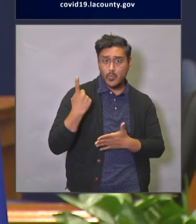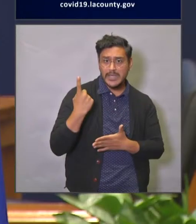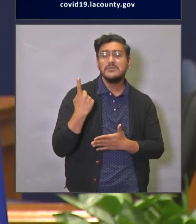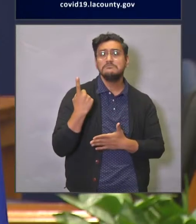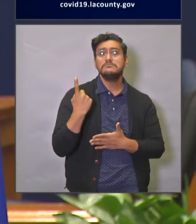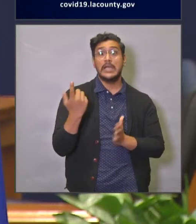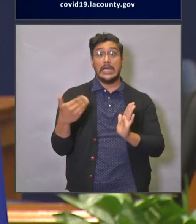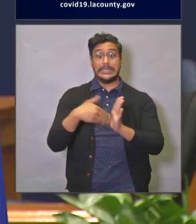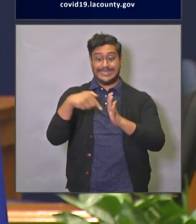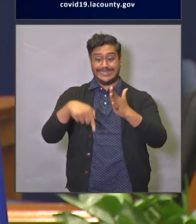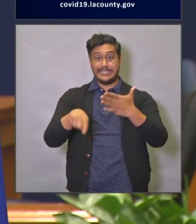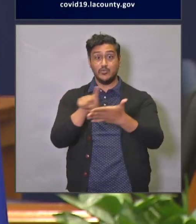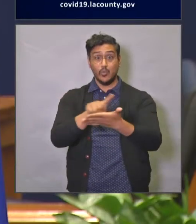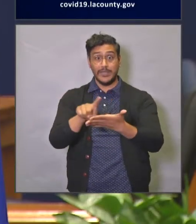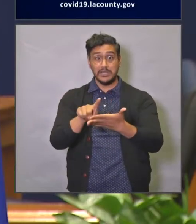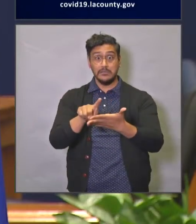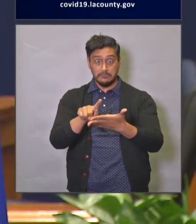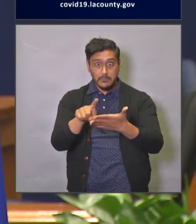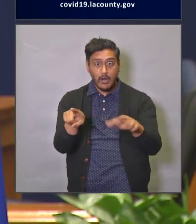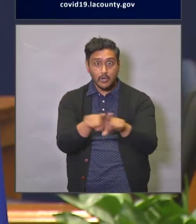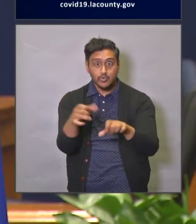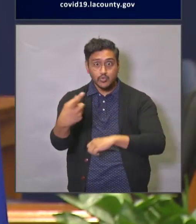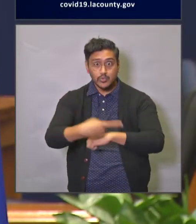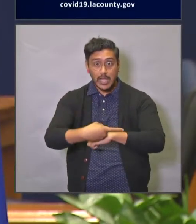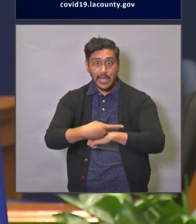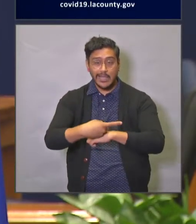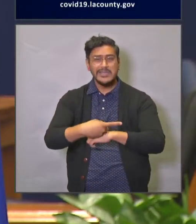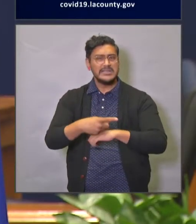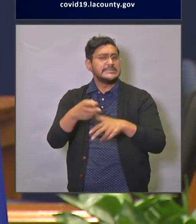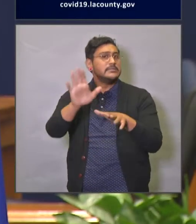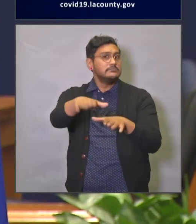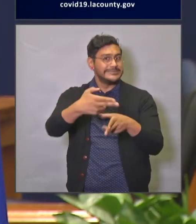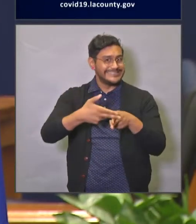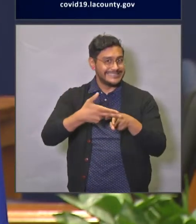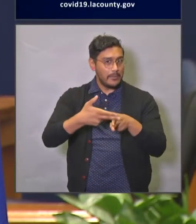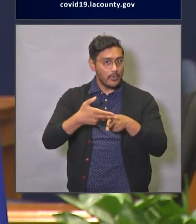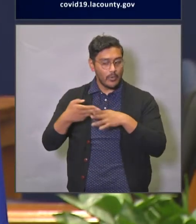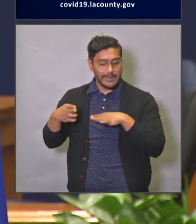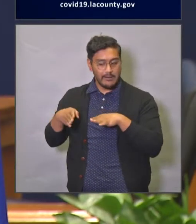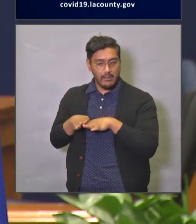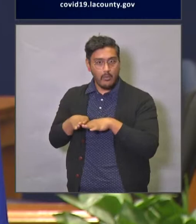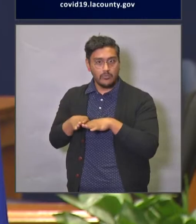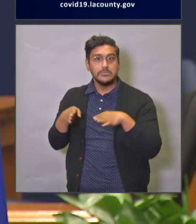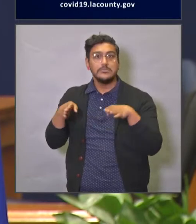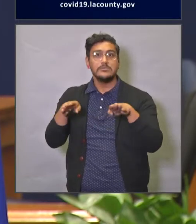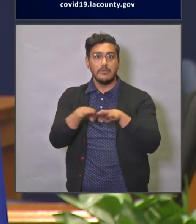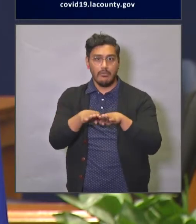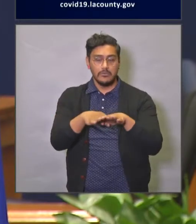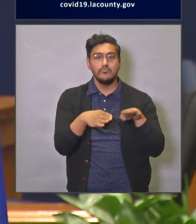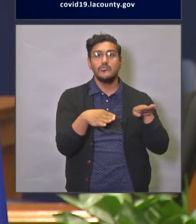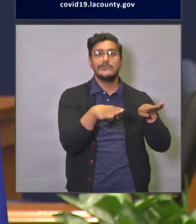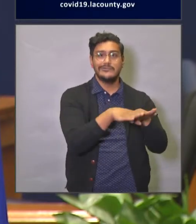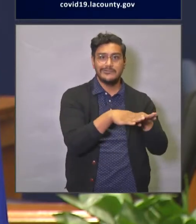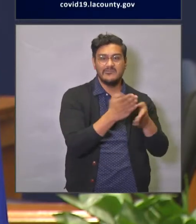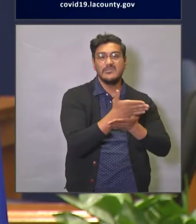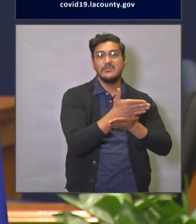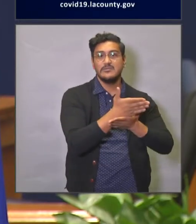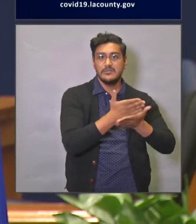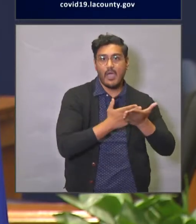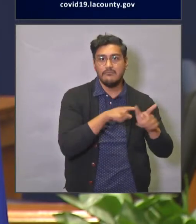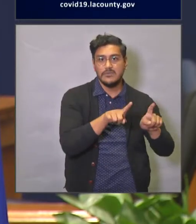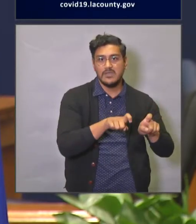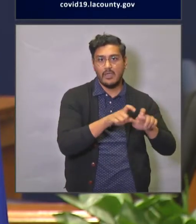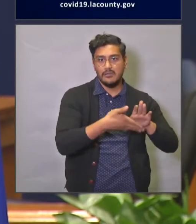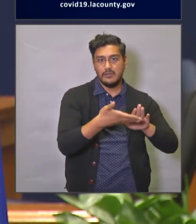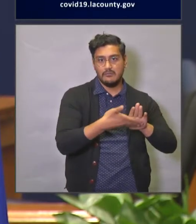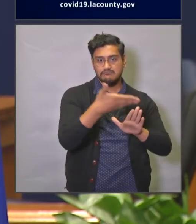beginning of this week through to today, we've closed on a temporary day-by-day basis a few of the county-run testing sites due to